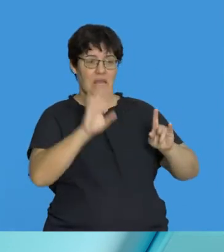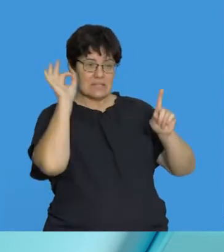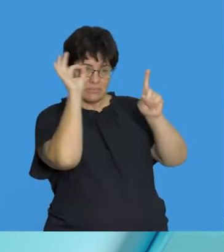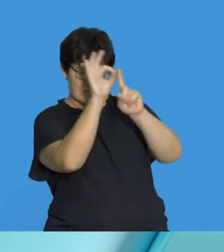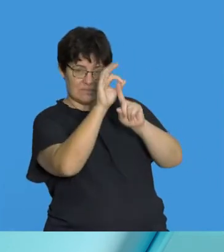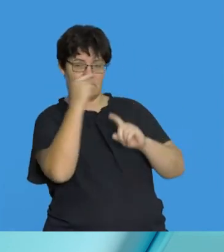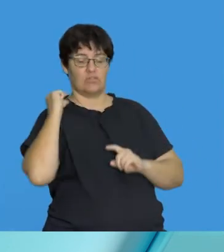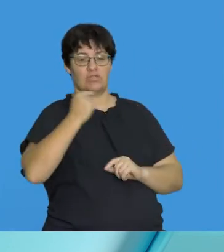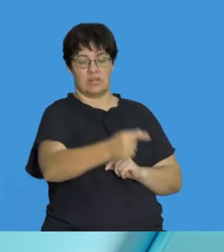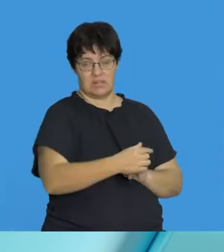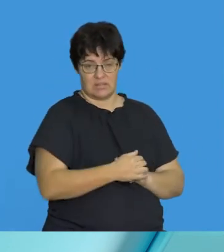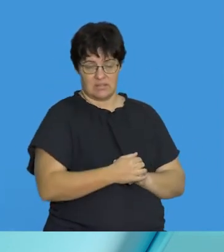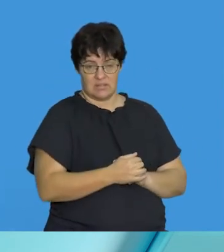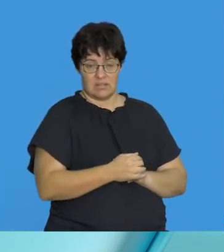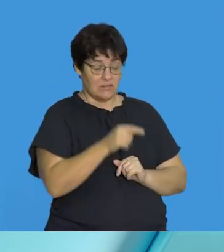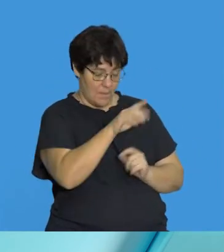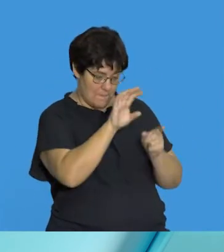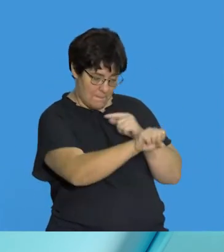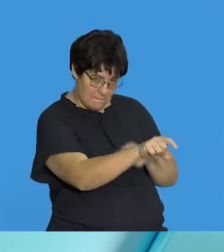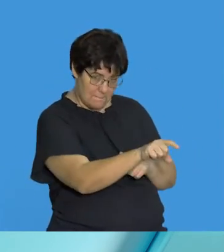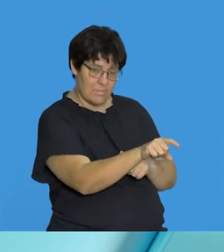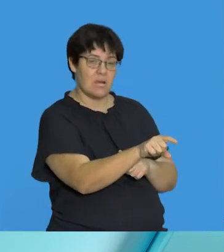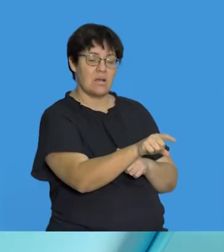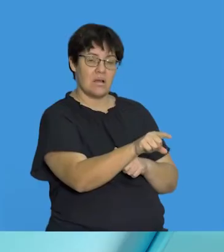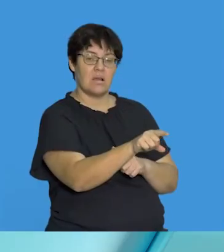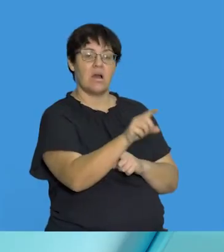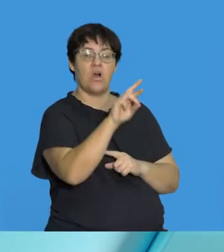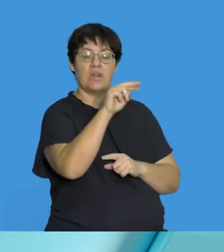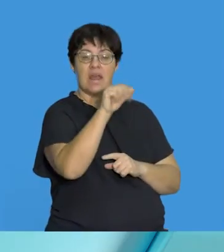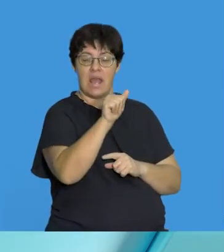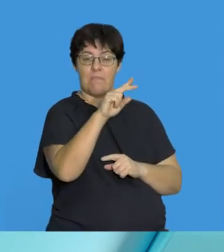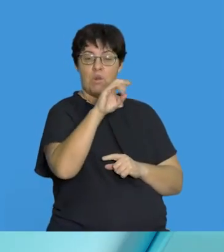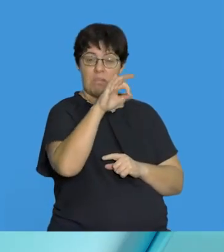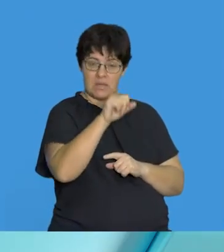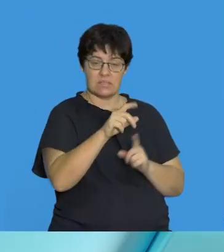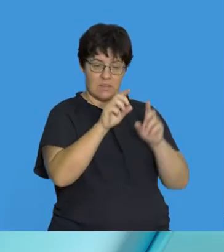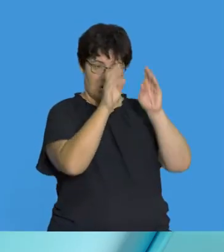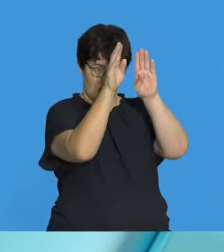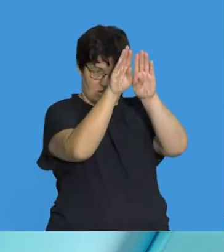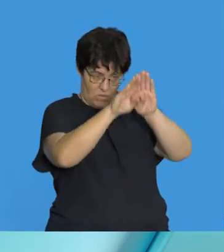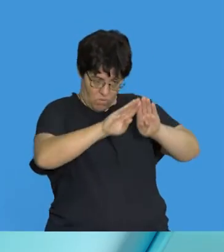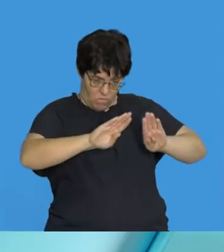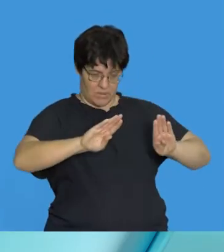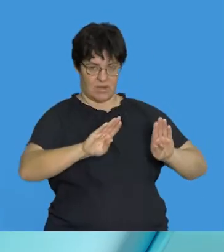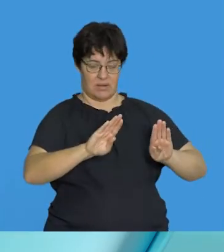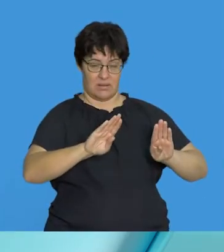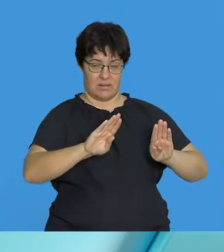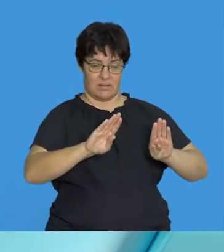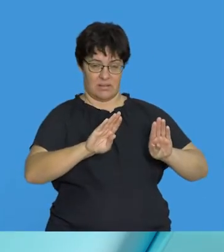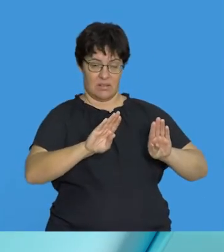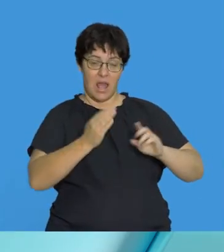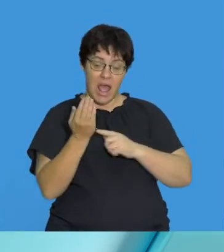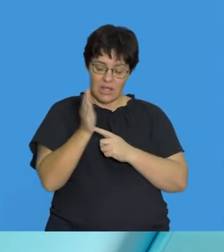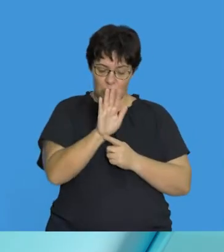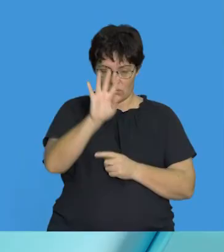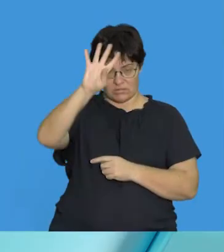identify a specific gene. At that point, RNA polymerase is able to unwind and break open the